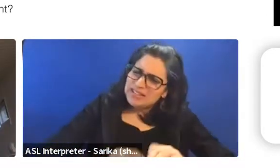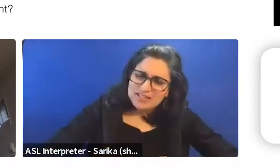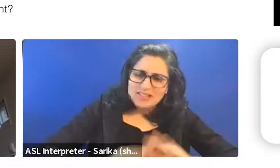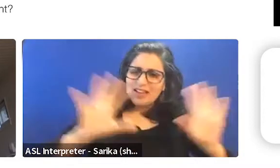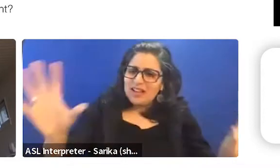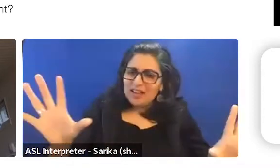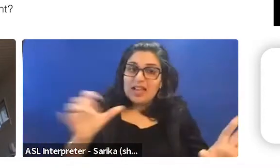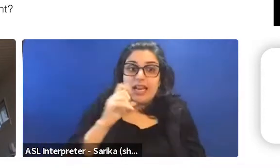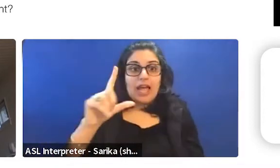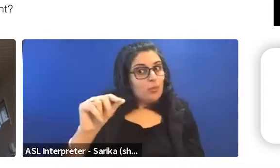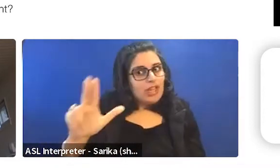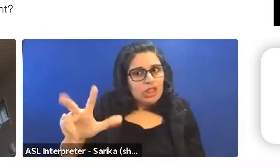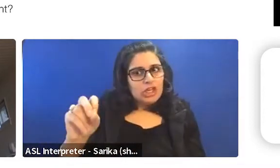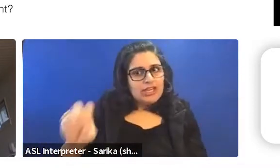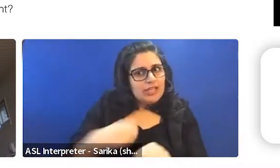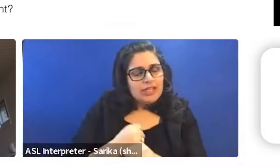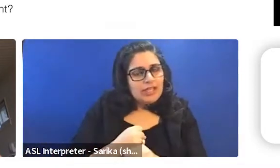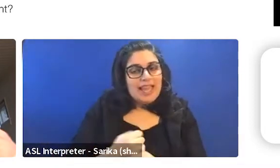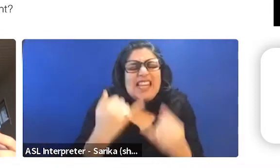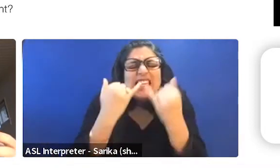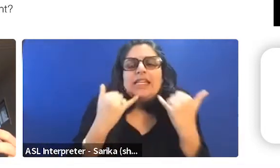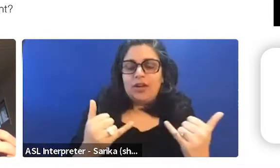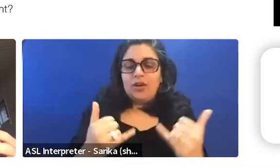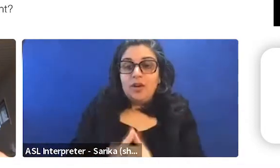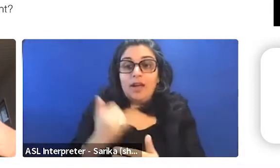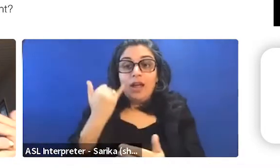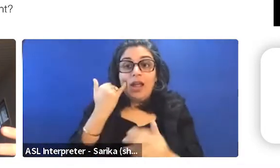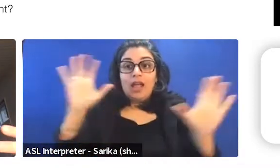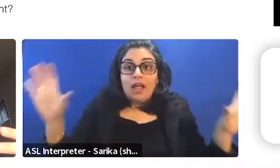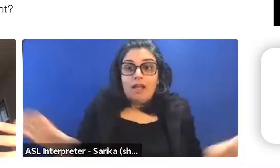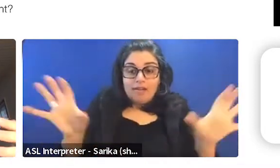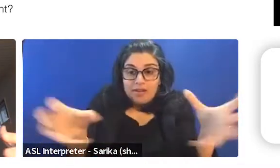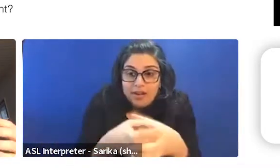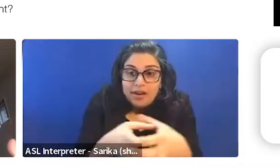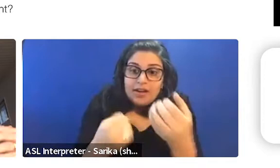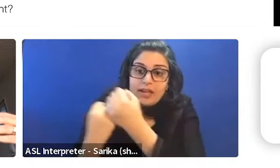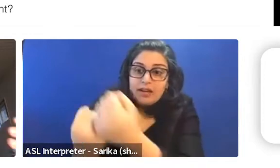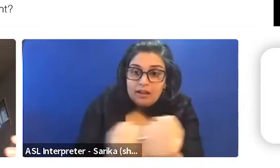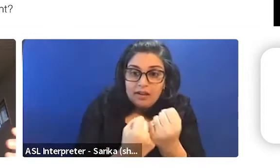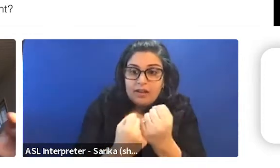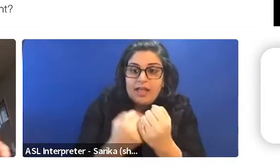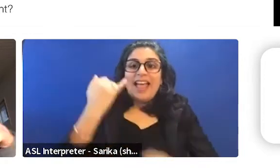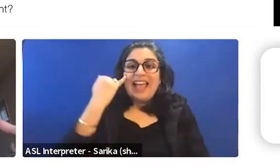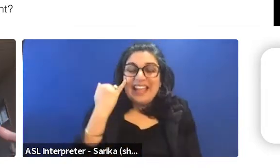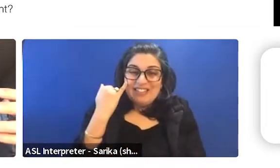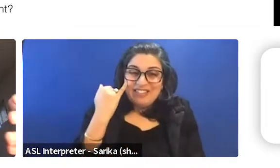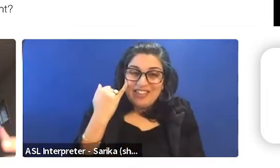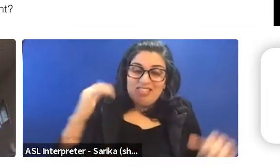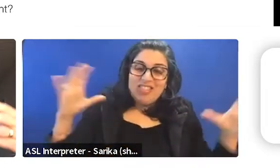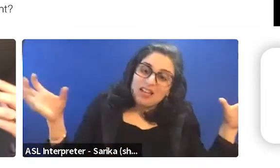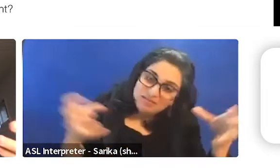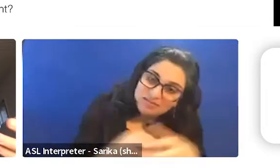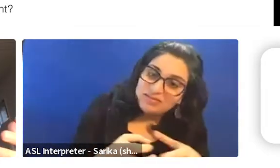now. And if they act as a group, right? If the brands come at it together, there's only as